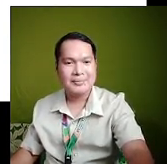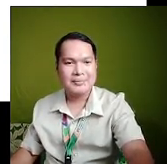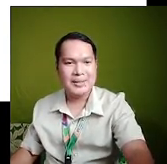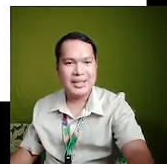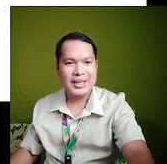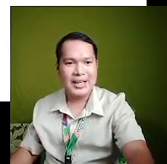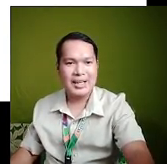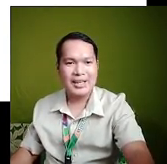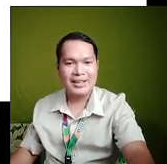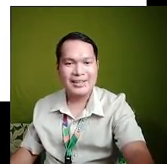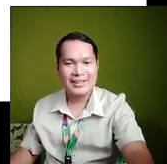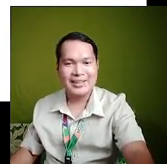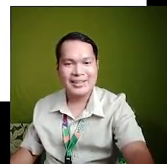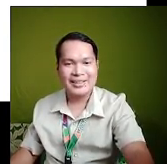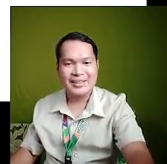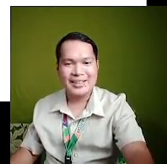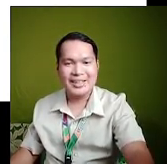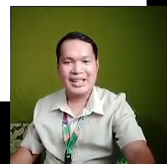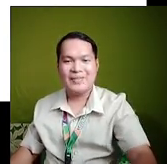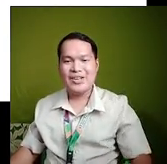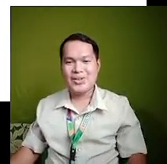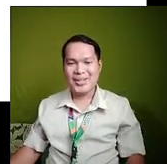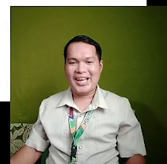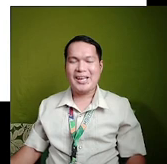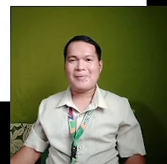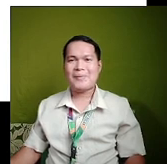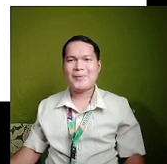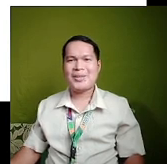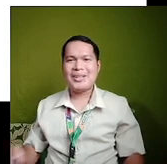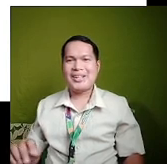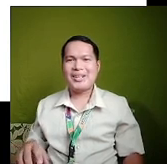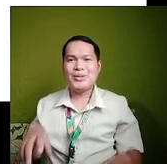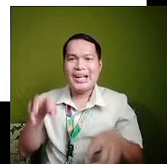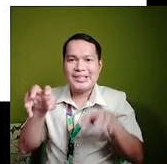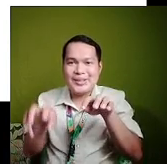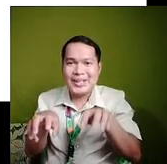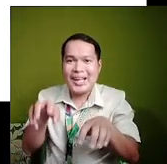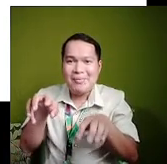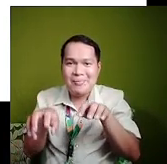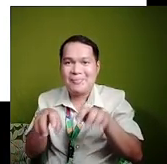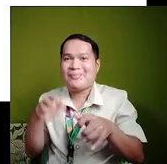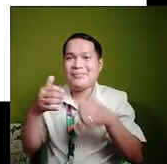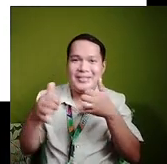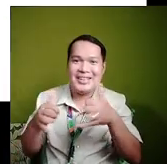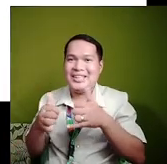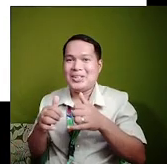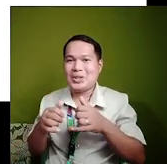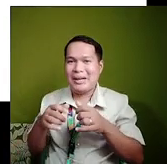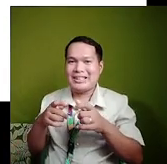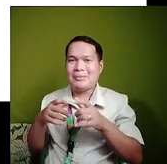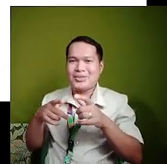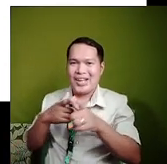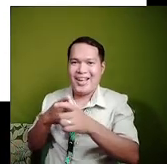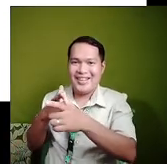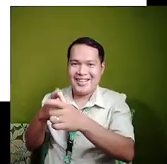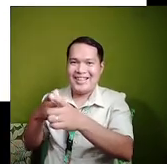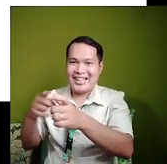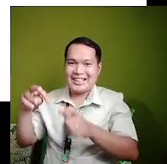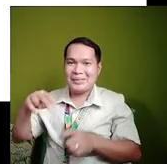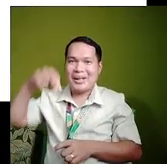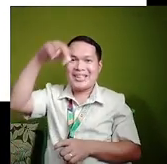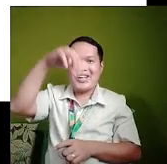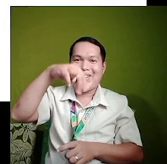Adventure Ayan. Adventure Game. Yung Dinosaur game. Yung tumatakbo siya.